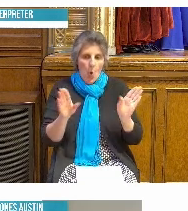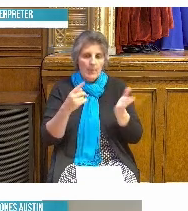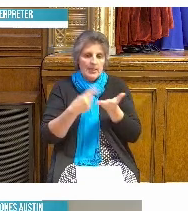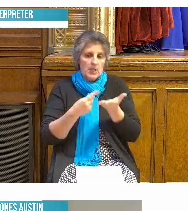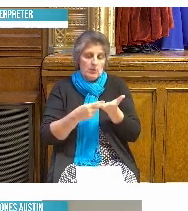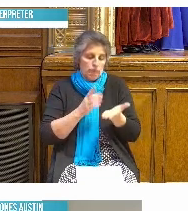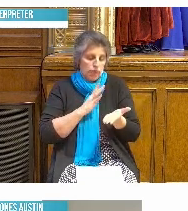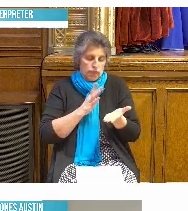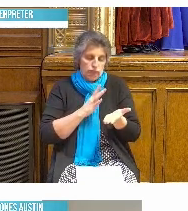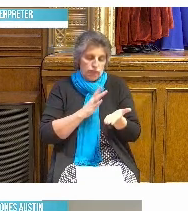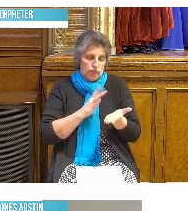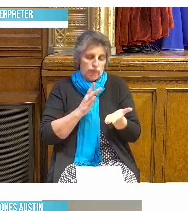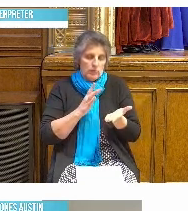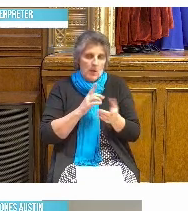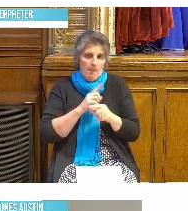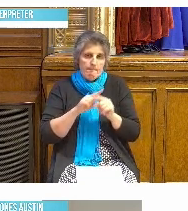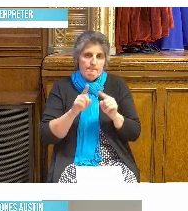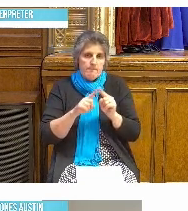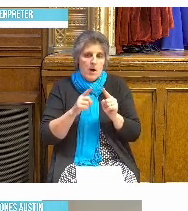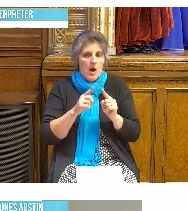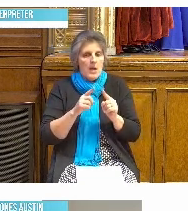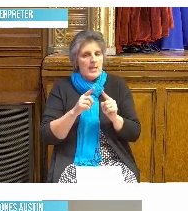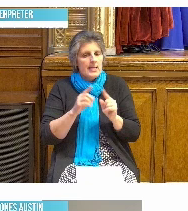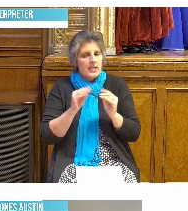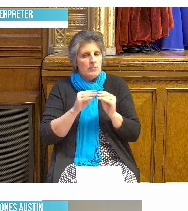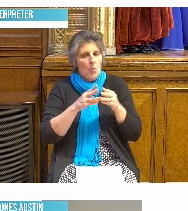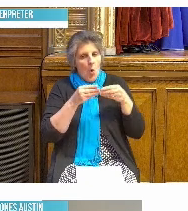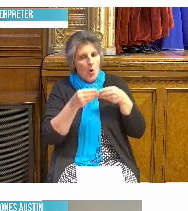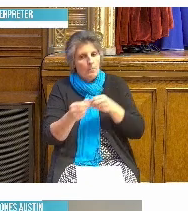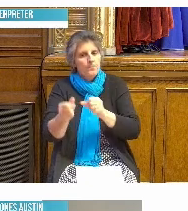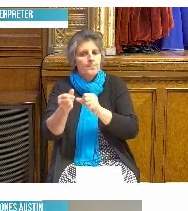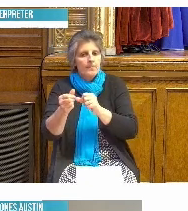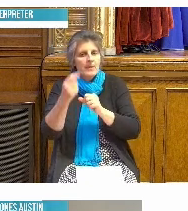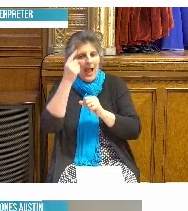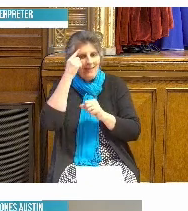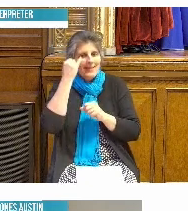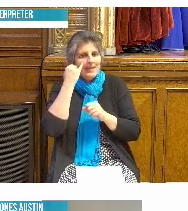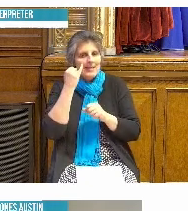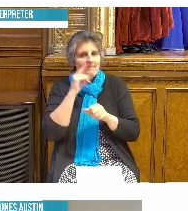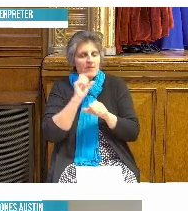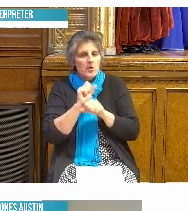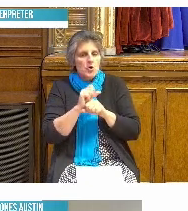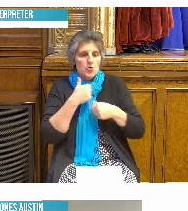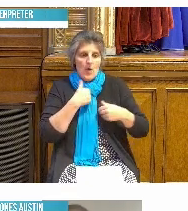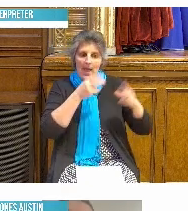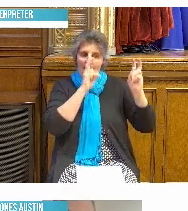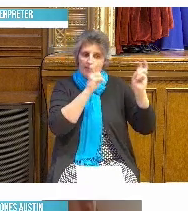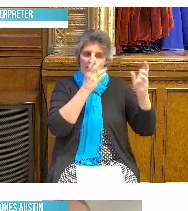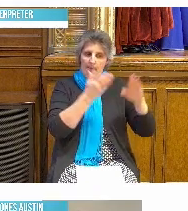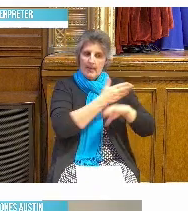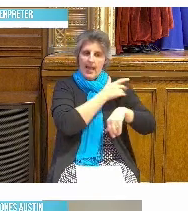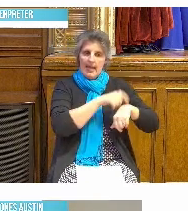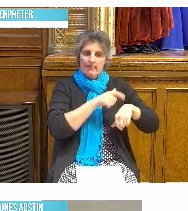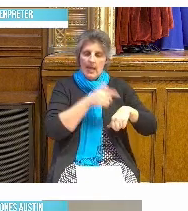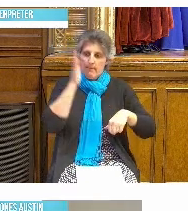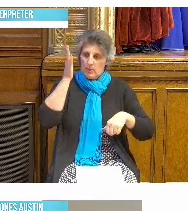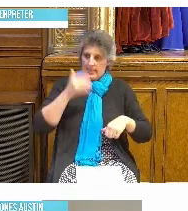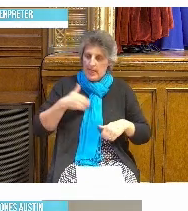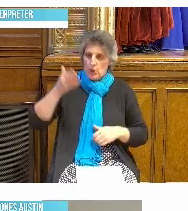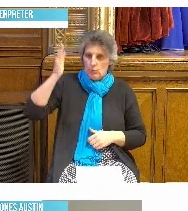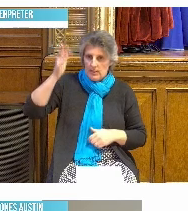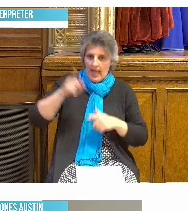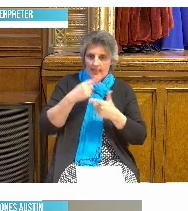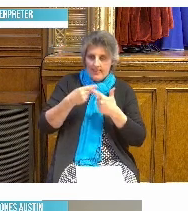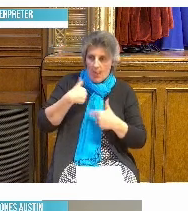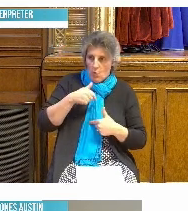that's fine. But it works more coherently, I think, if in fact you have a topic, the presenters present, we